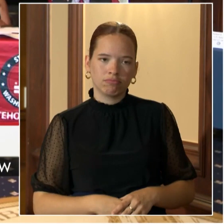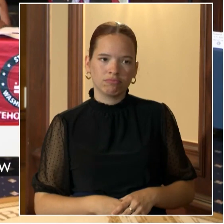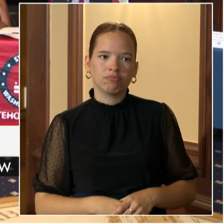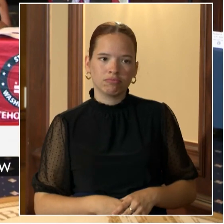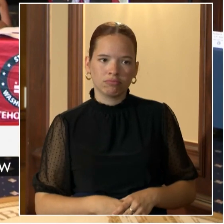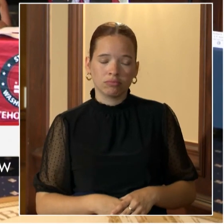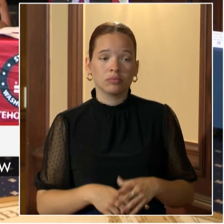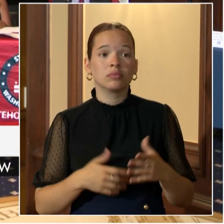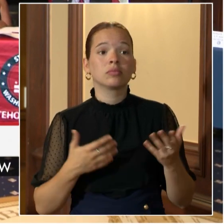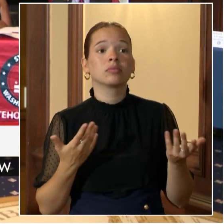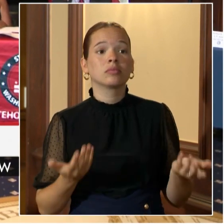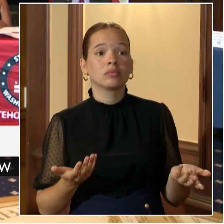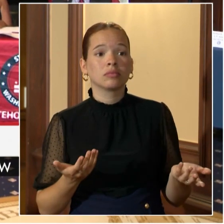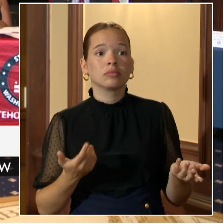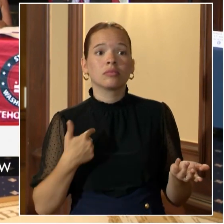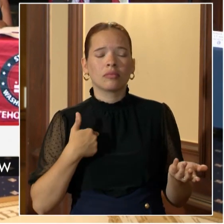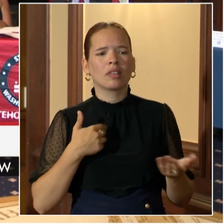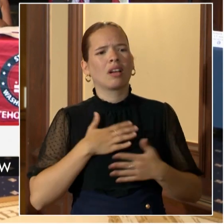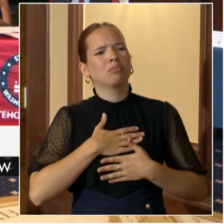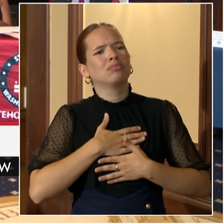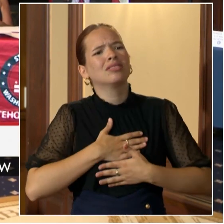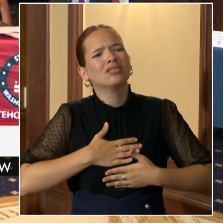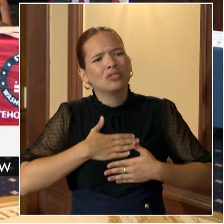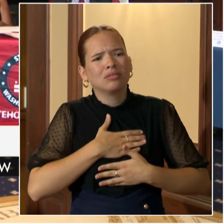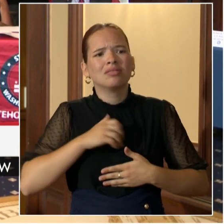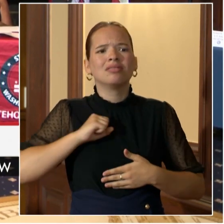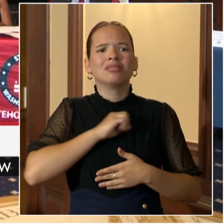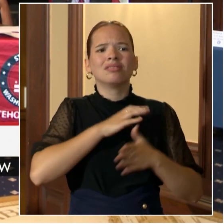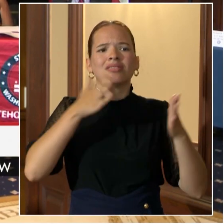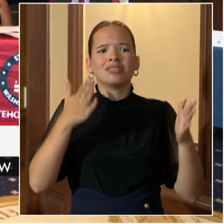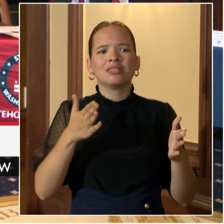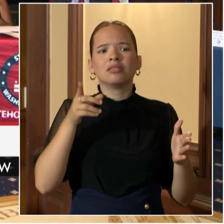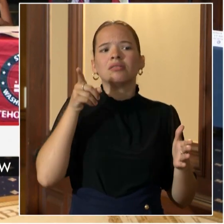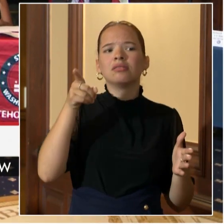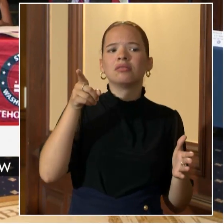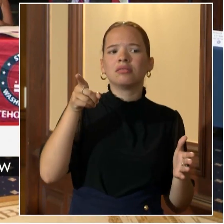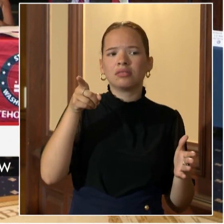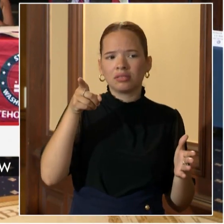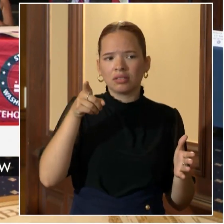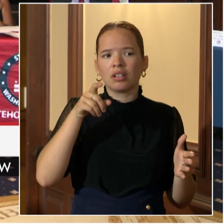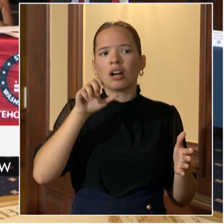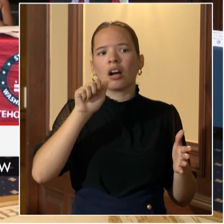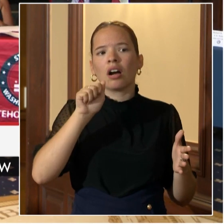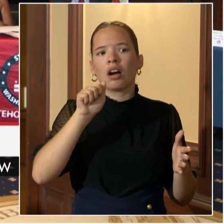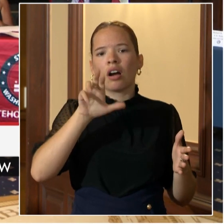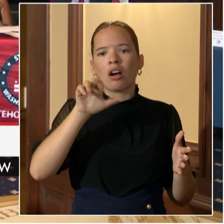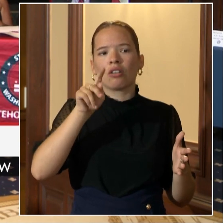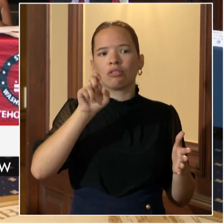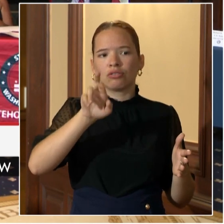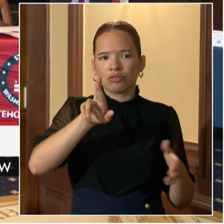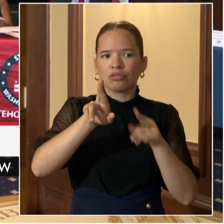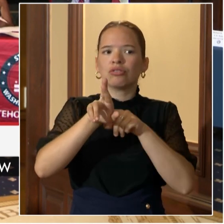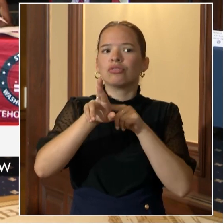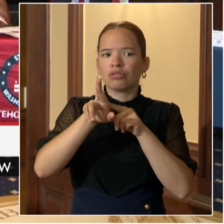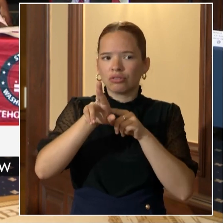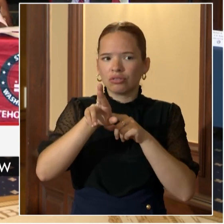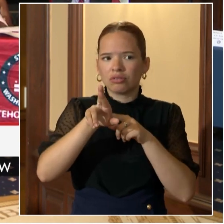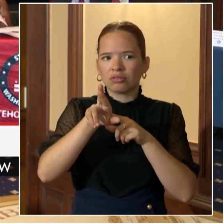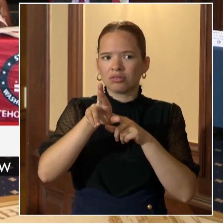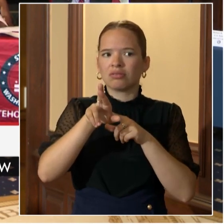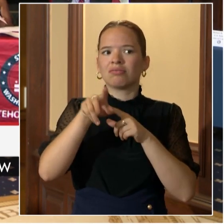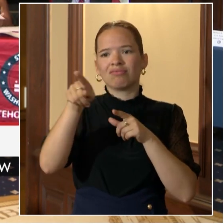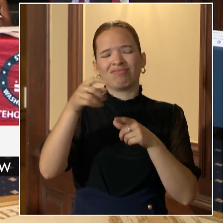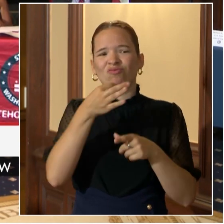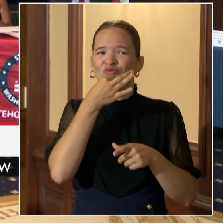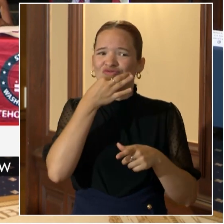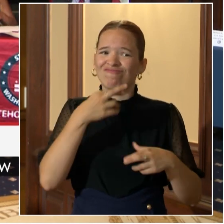Senator Carper, and if I may make a humble suggestion, that it may be appropriate to honor Senator